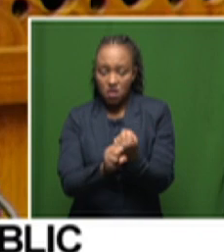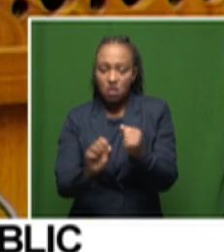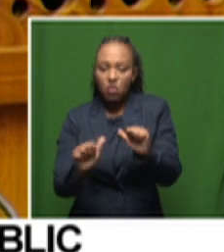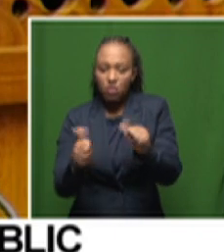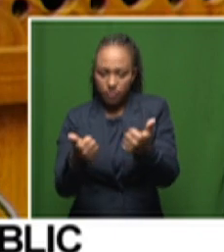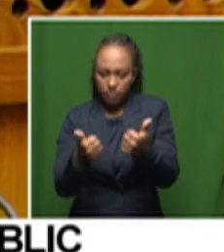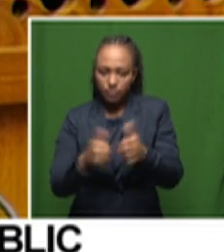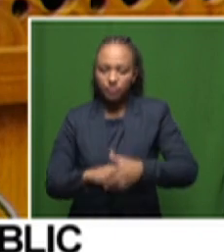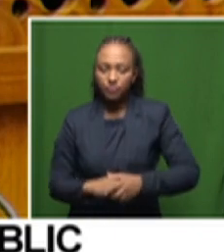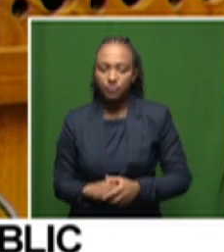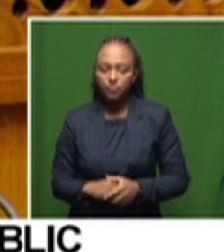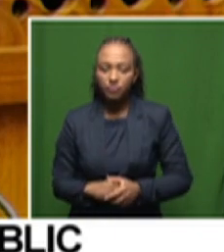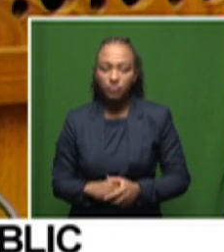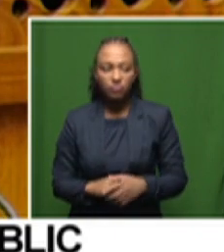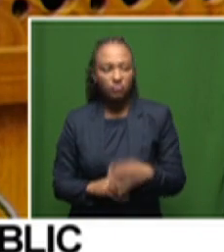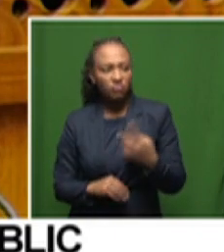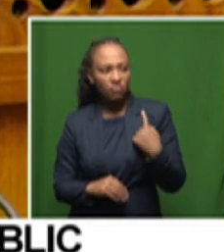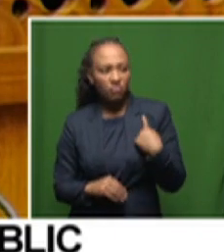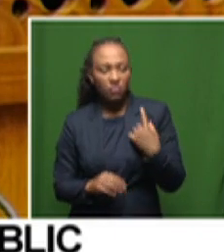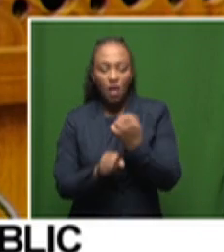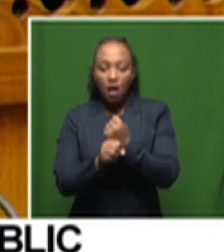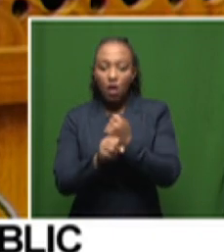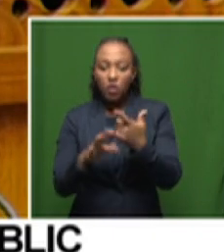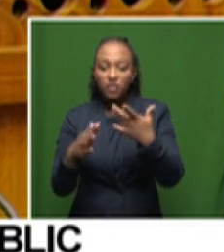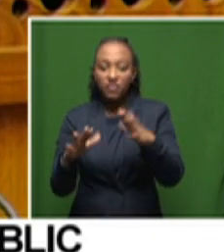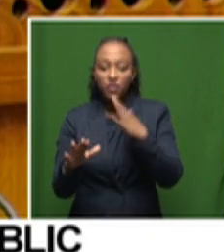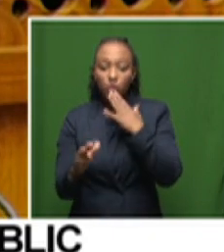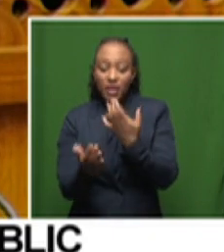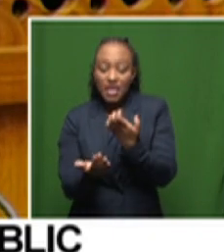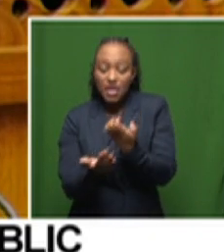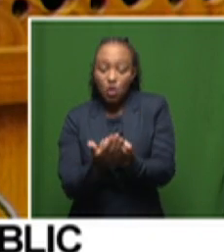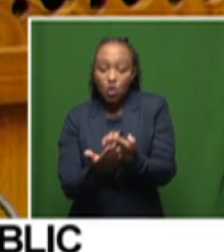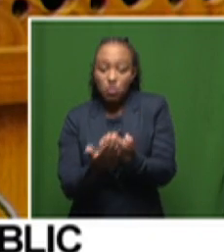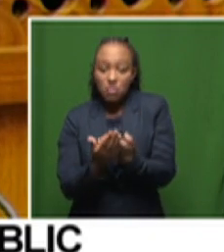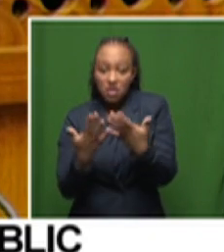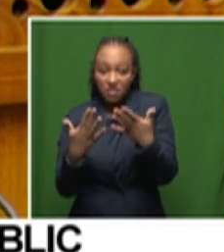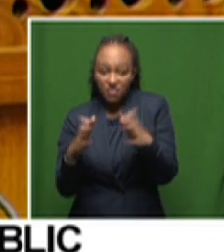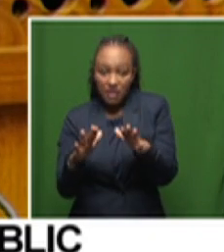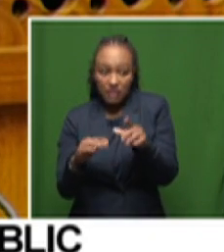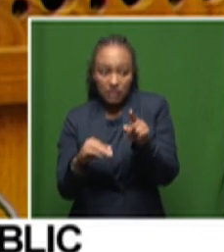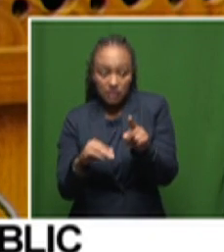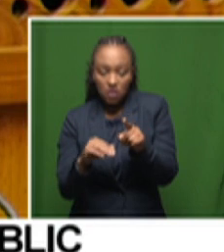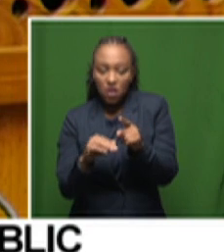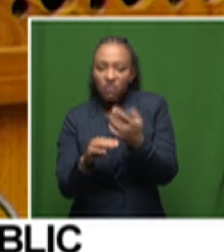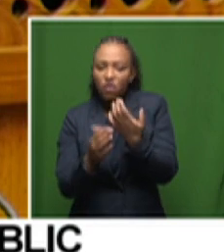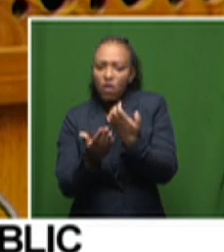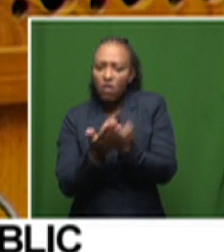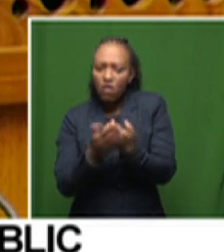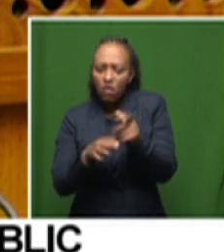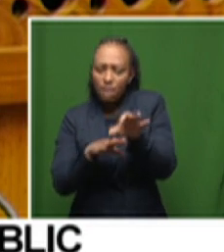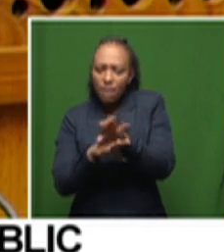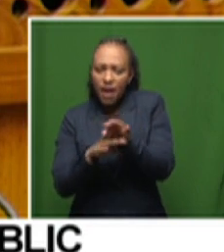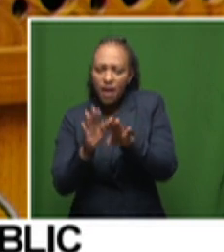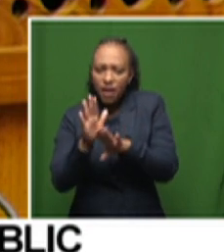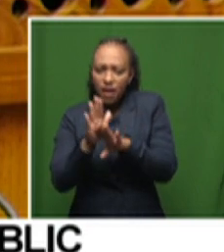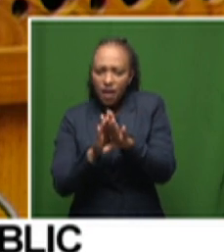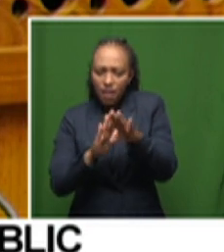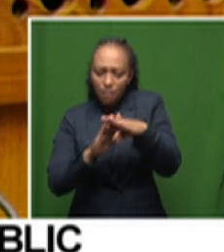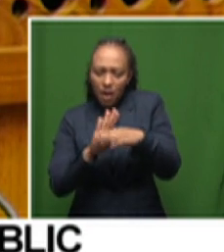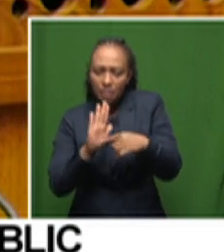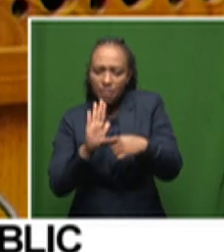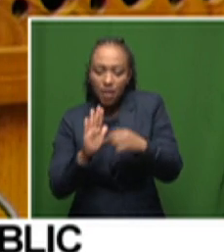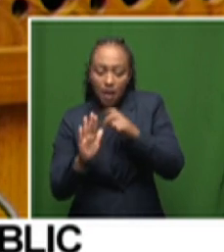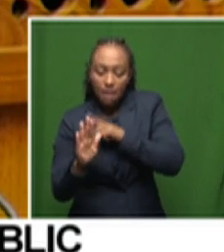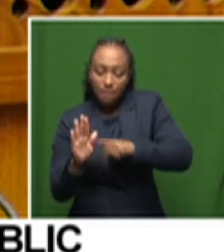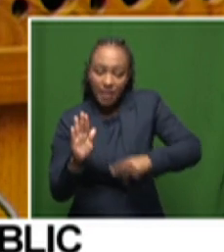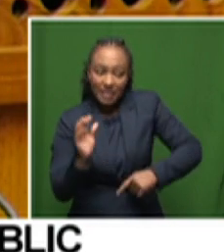the light of the launching of the Economic Reconstruction and Recovery Program, the presidency